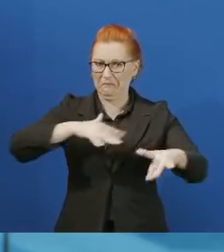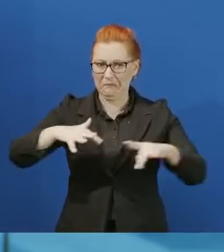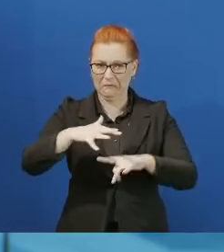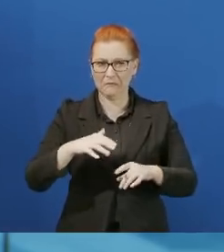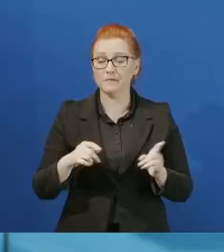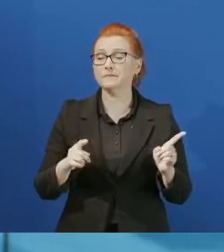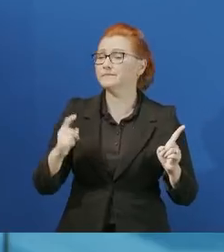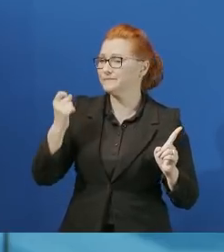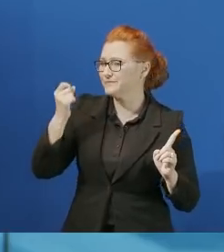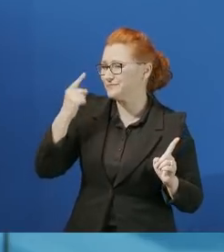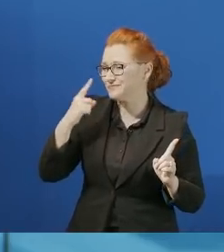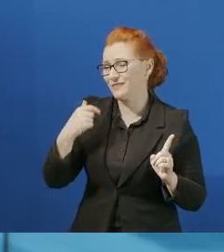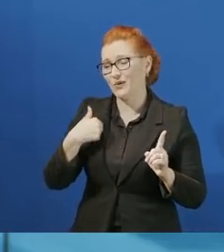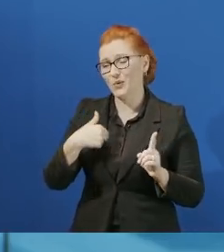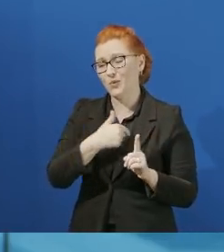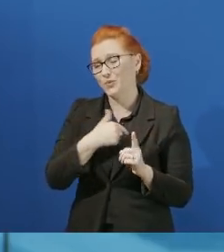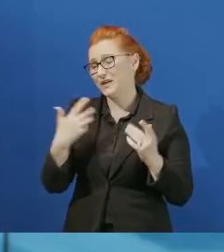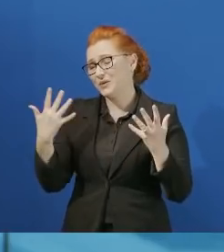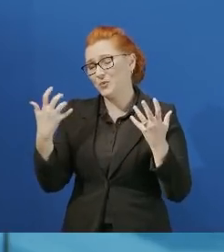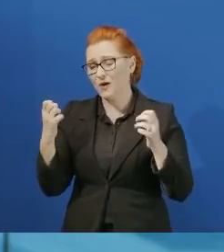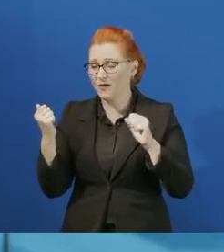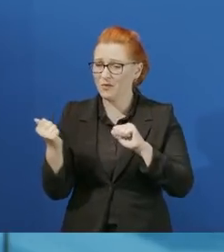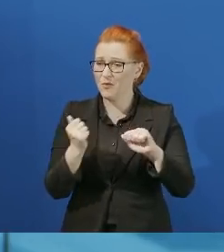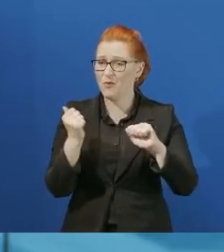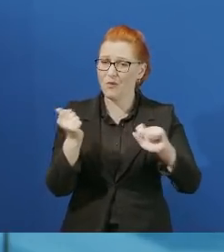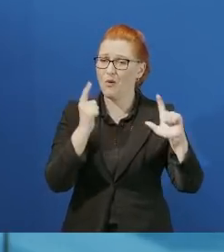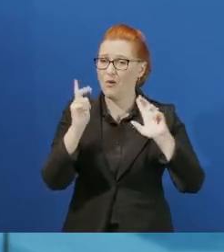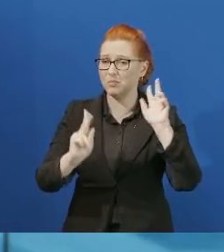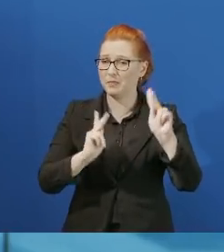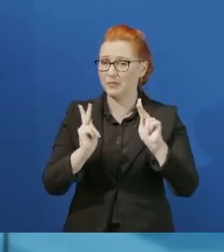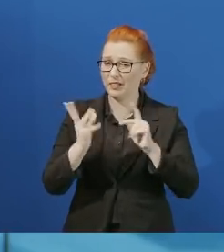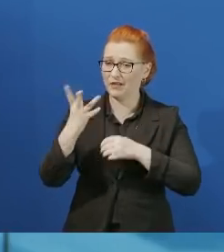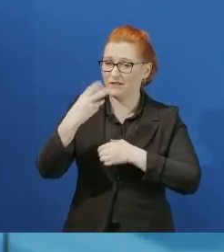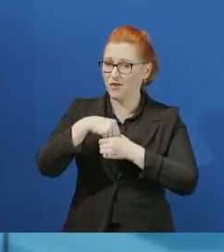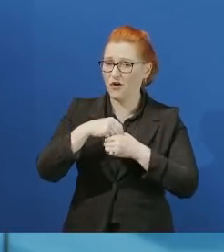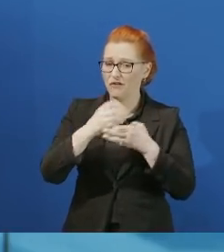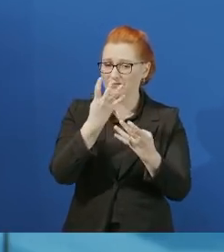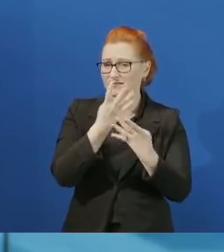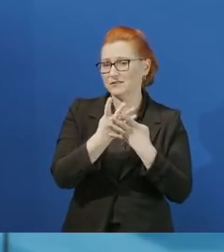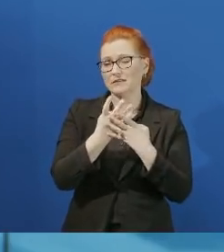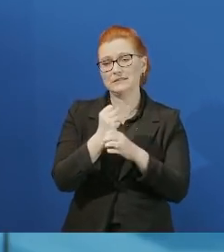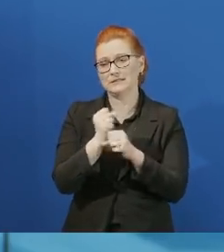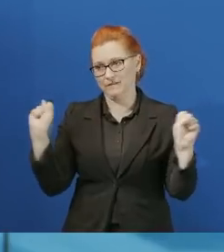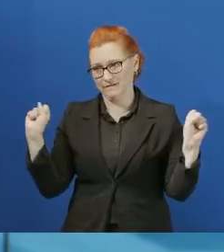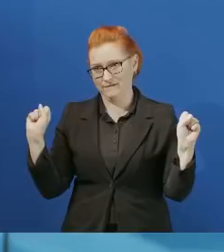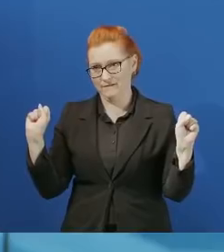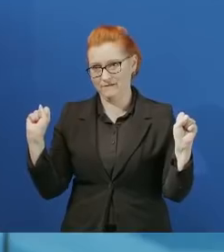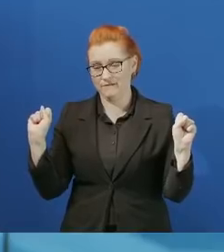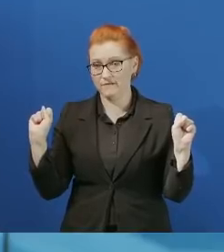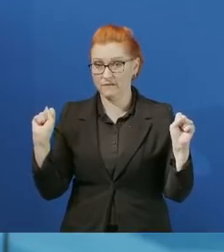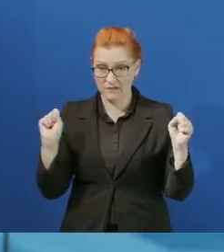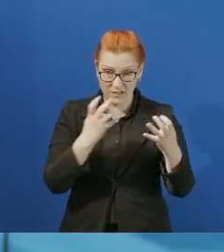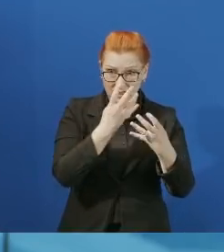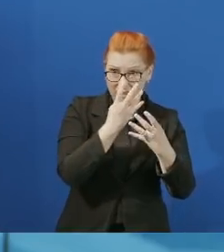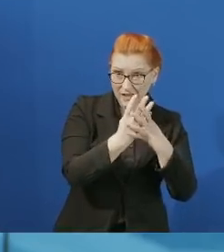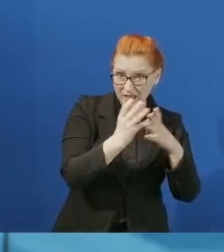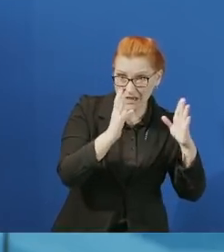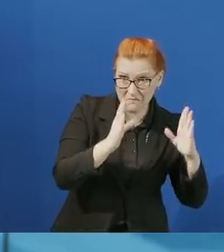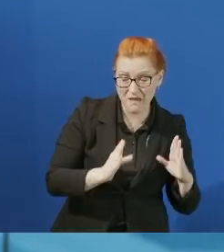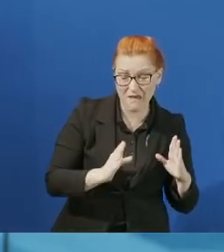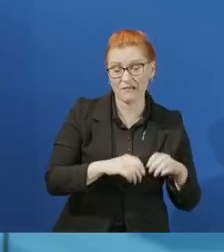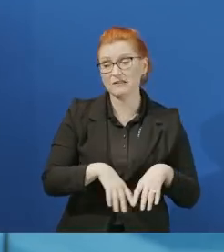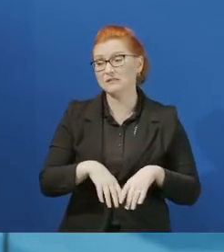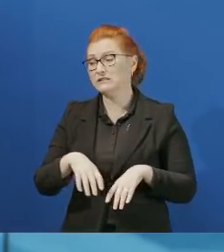of Corrections, Rehabilitation, and Reentry be in a safe situation. That includes the inmates, that includes